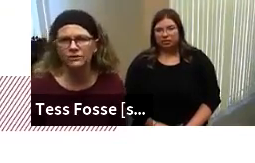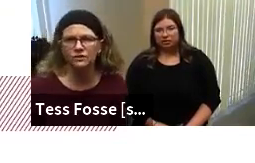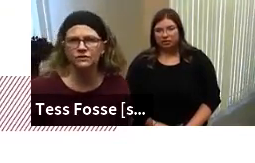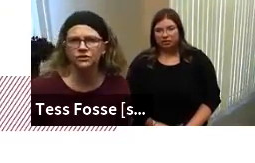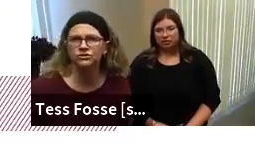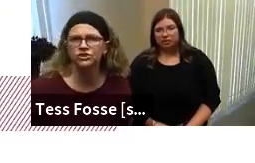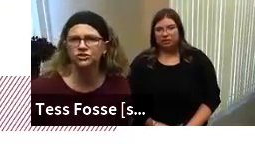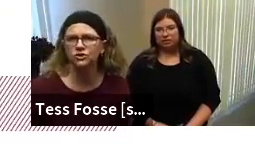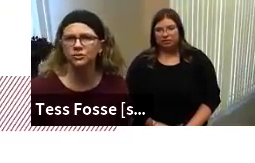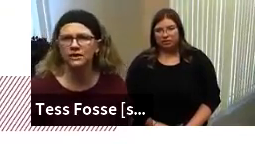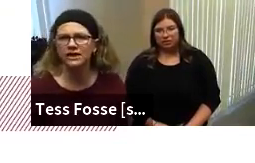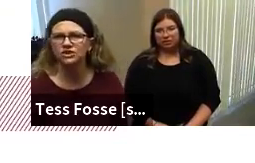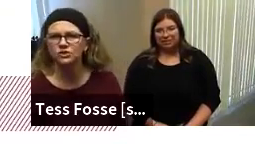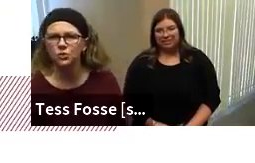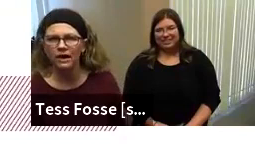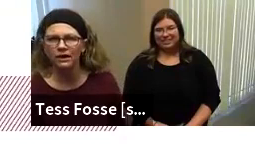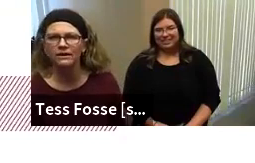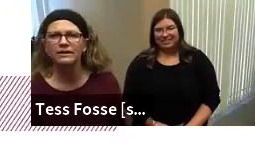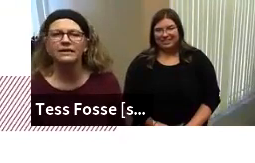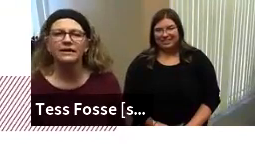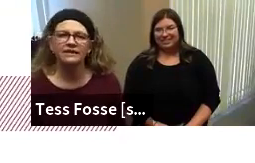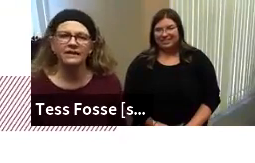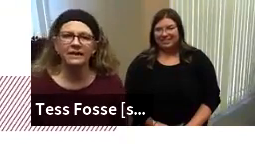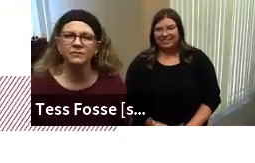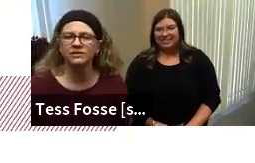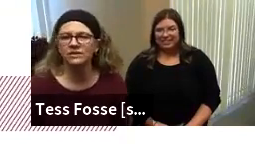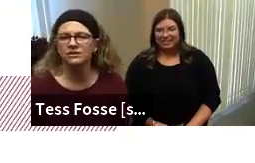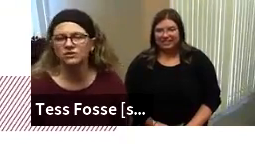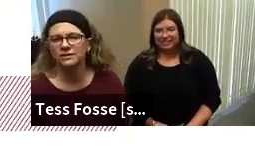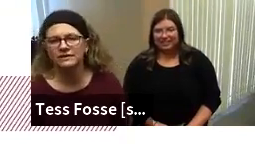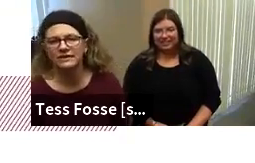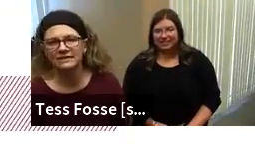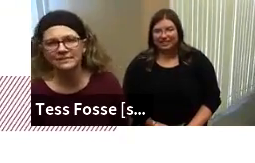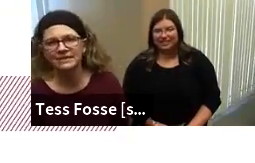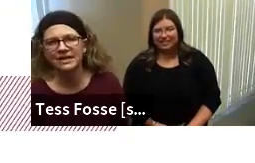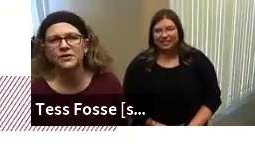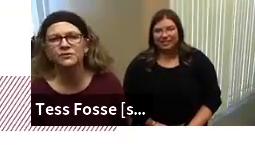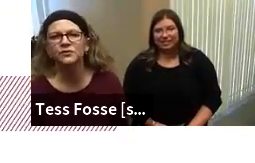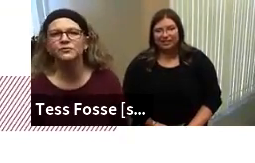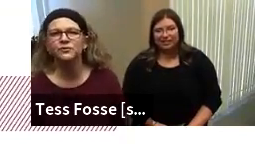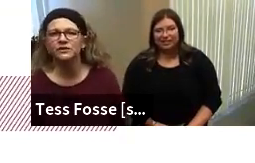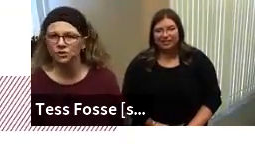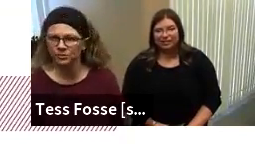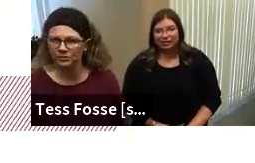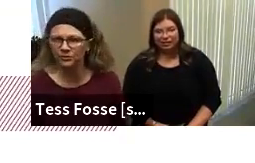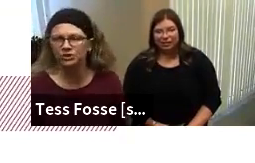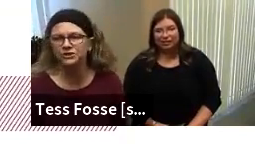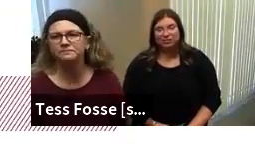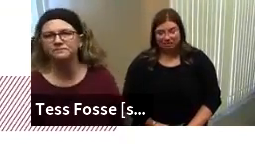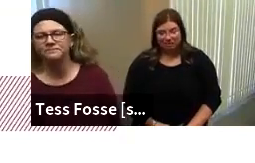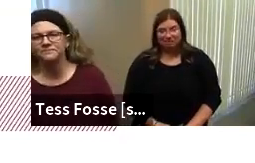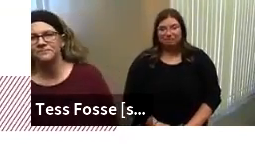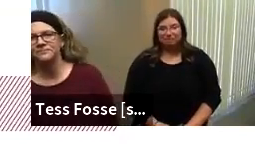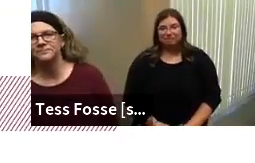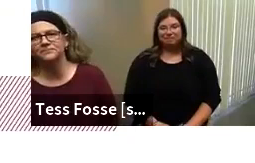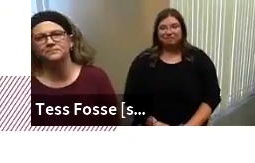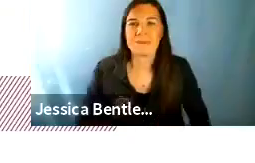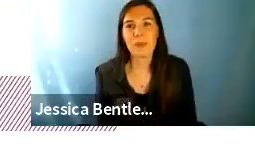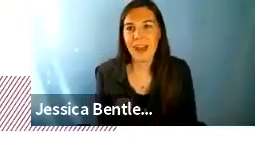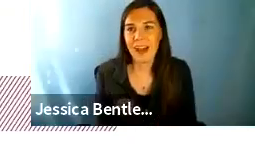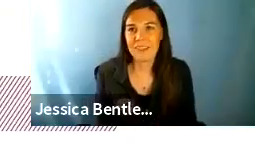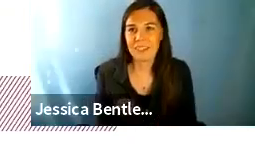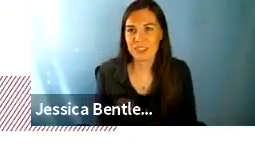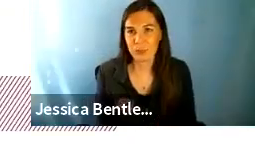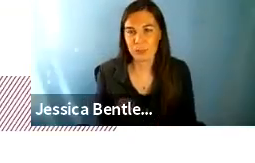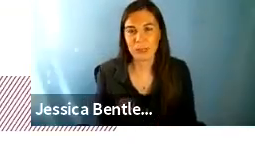the language with visual gestural communication as well. And then I'm going to let Dr. Bentley Sassaman take over for the interpreting portion. So